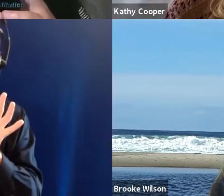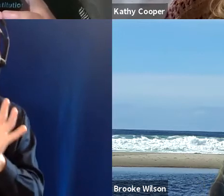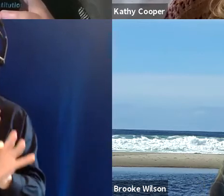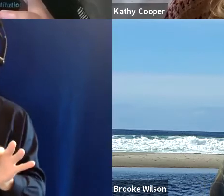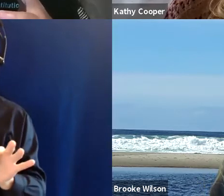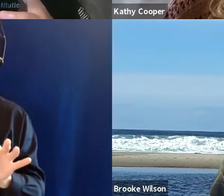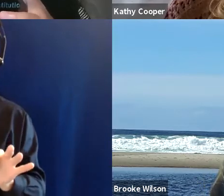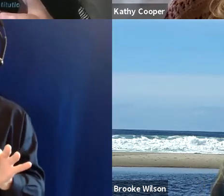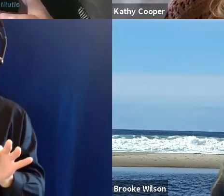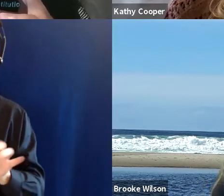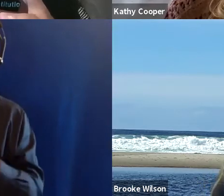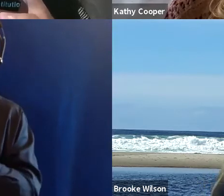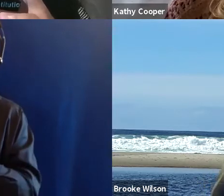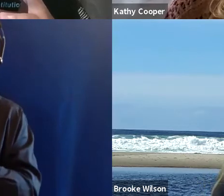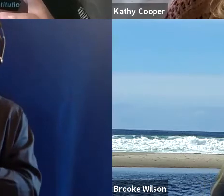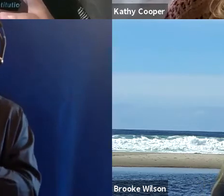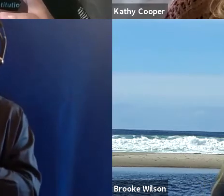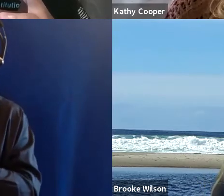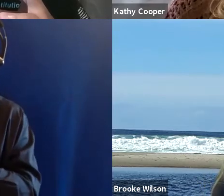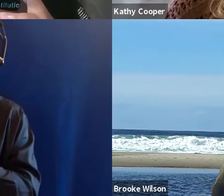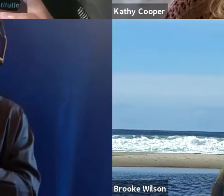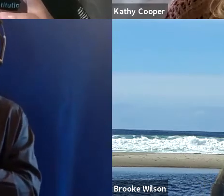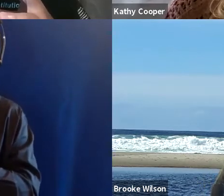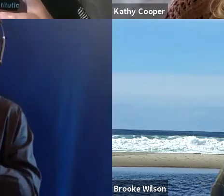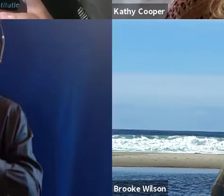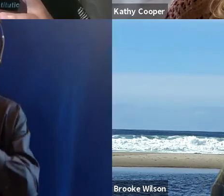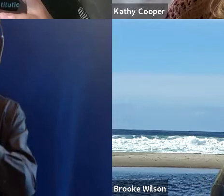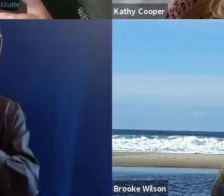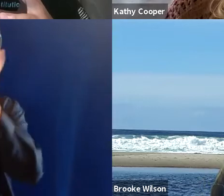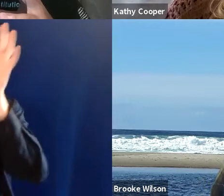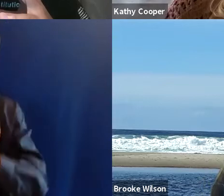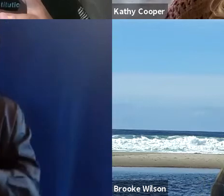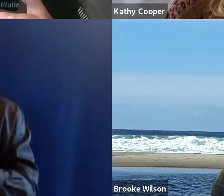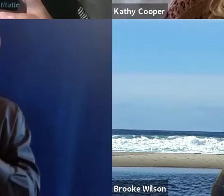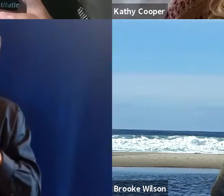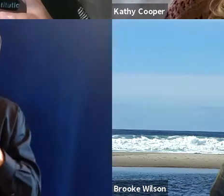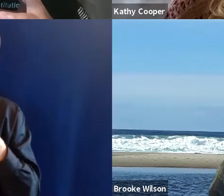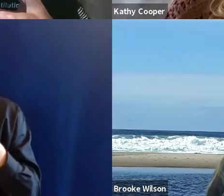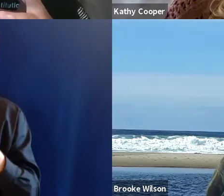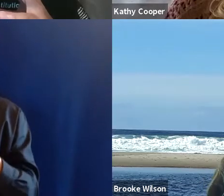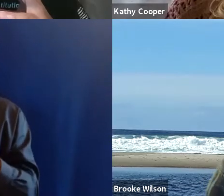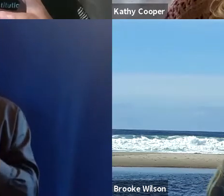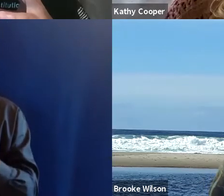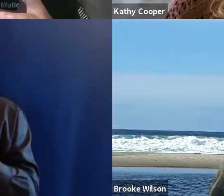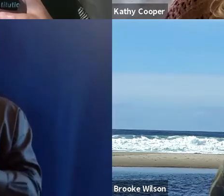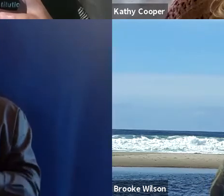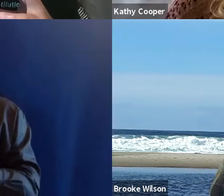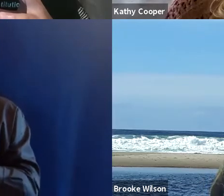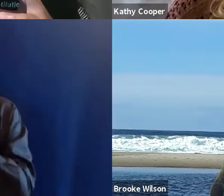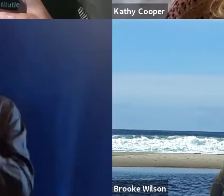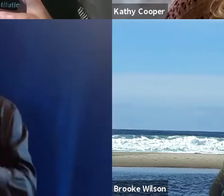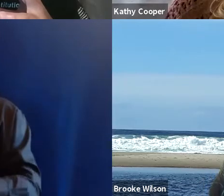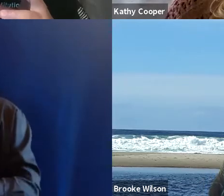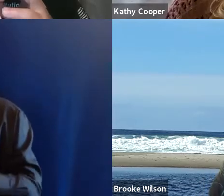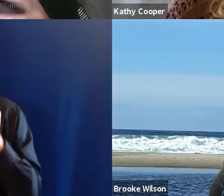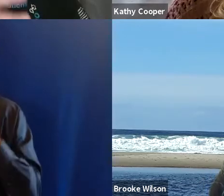you are in gallery view, and that will allow you to see more than one person at a time. And we will try to minimize the number of people shown on the screen by